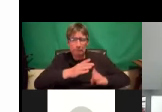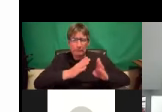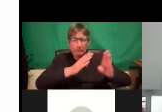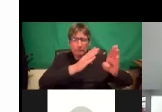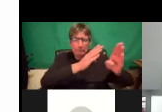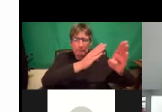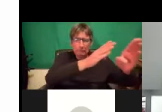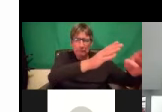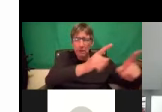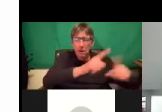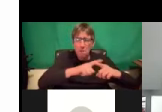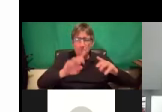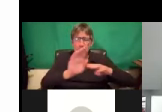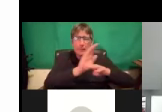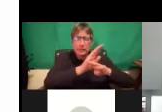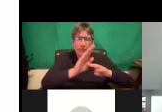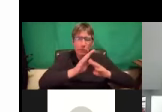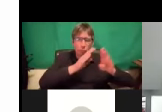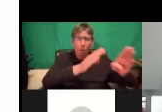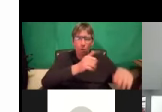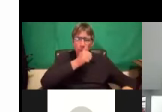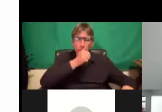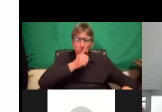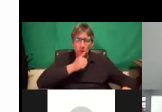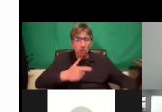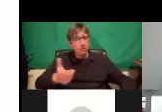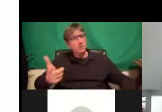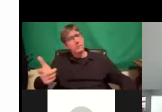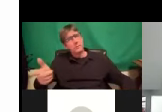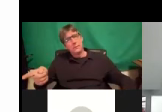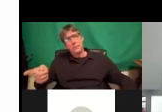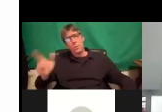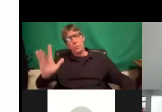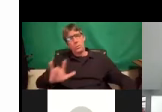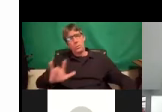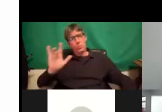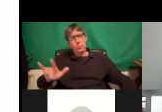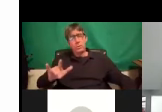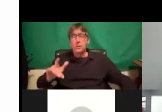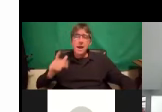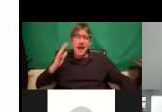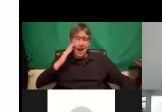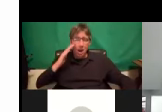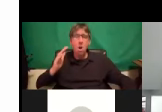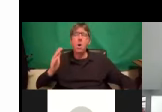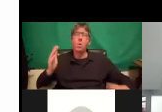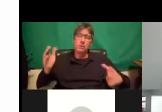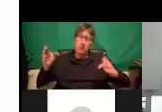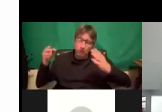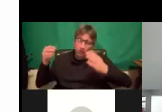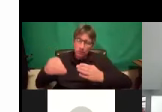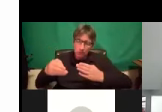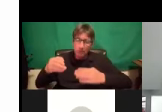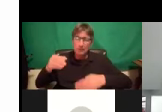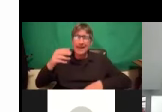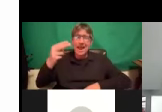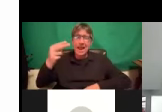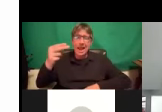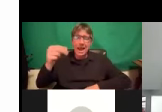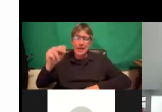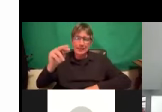short-sighted. And this is a problem specific to Hastings and Silver Hill, which is most of the users of those